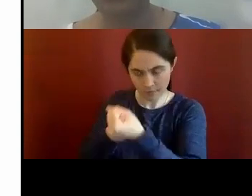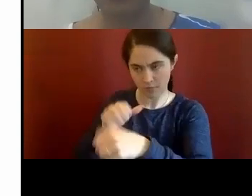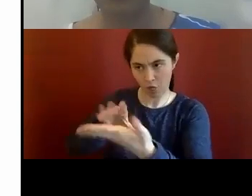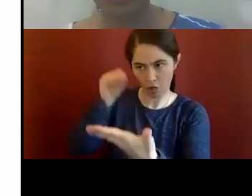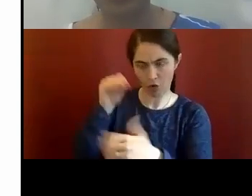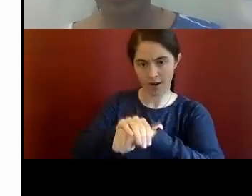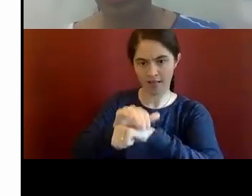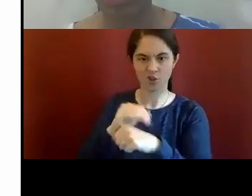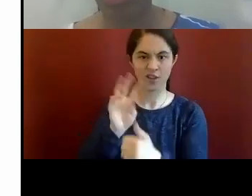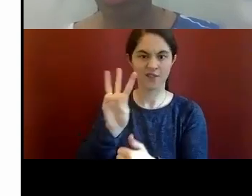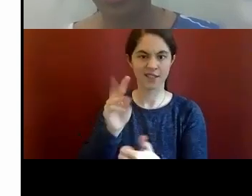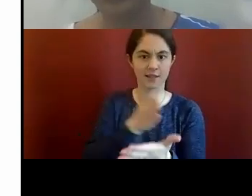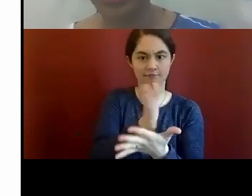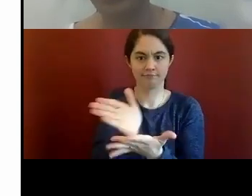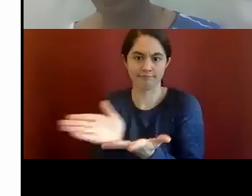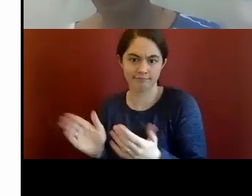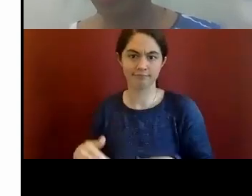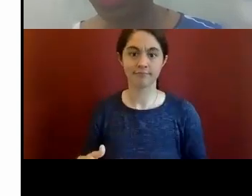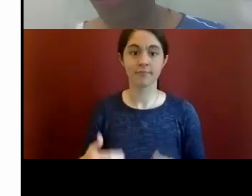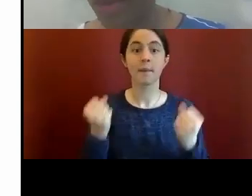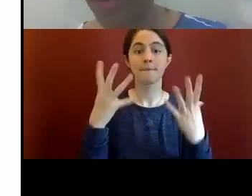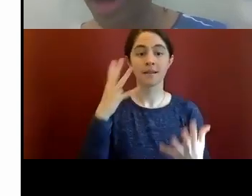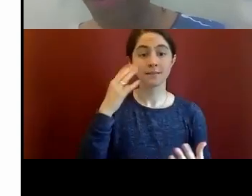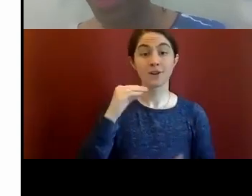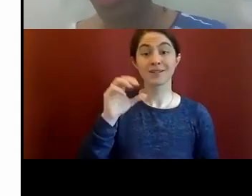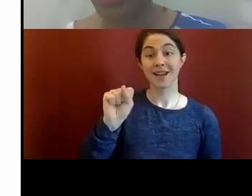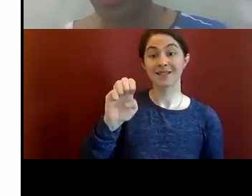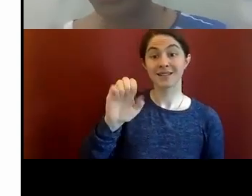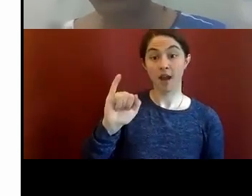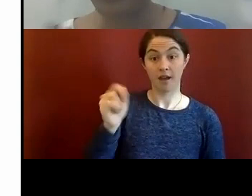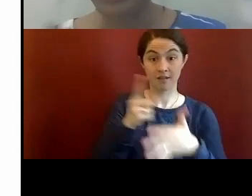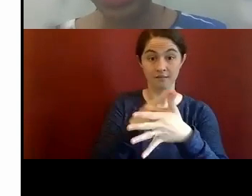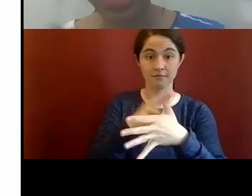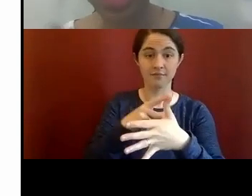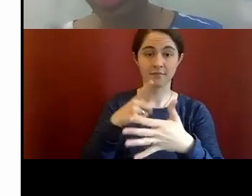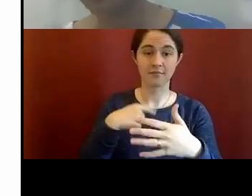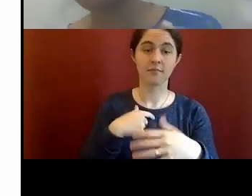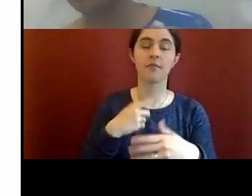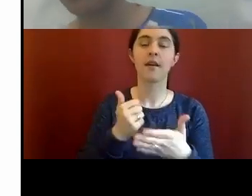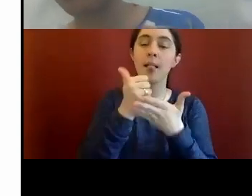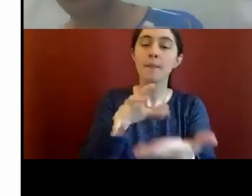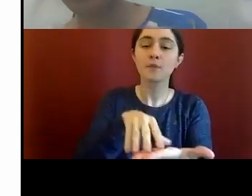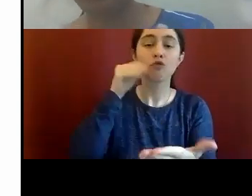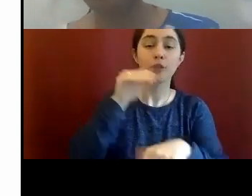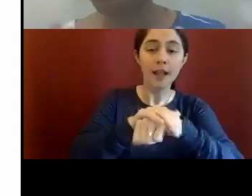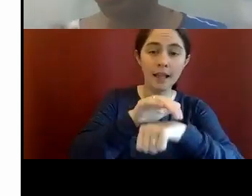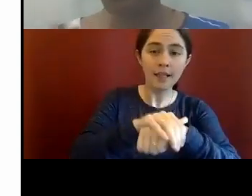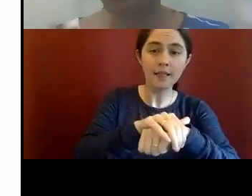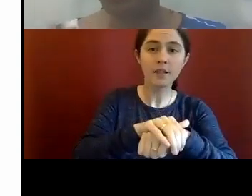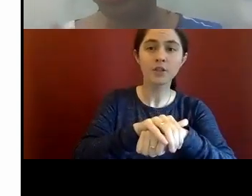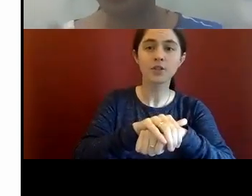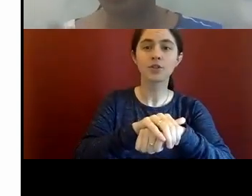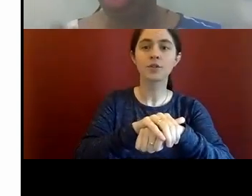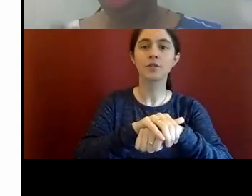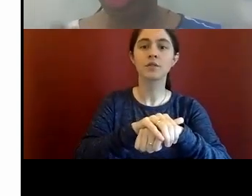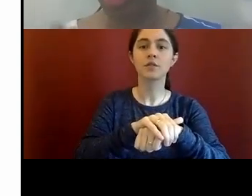of them experience what we call our SCI language specific program that helps them learn English, but within 2 to 3